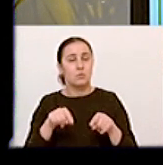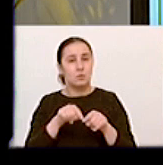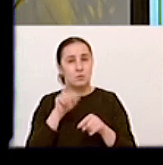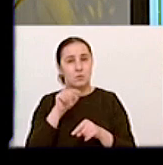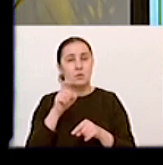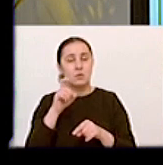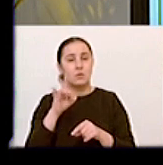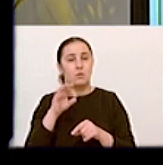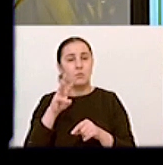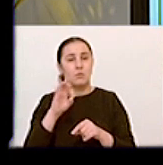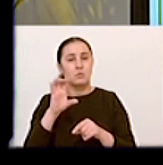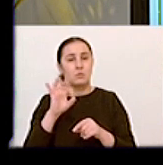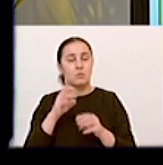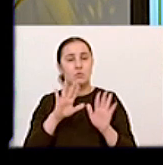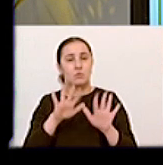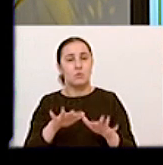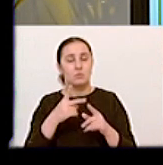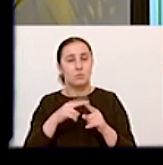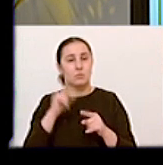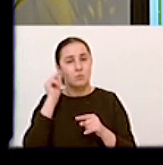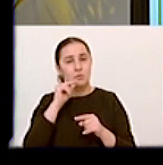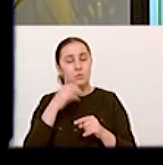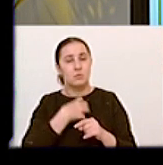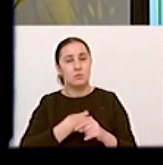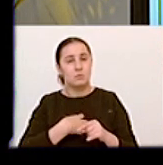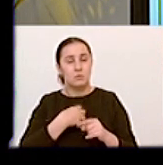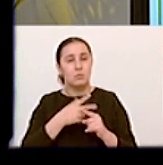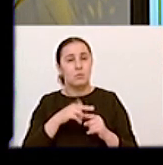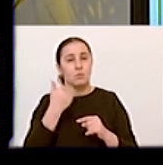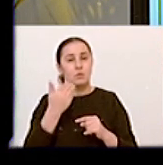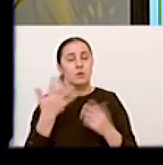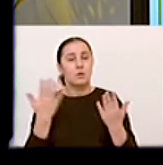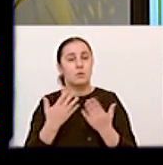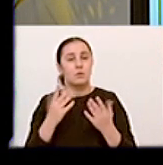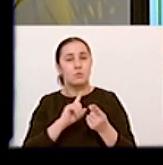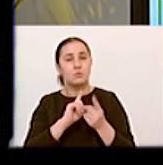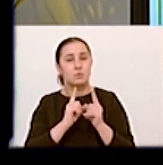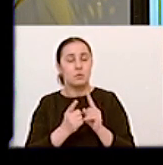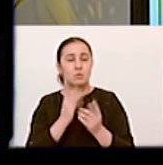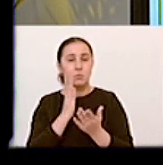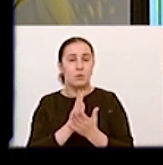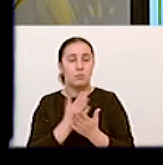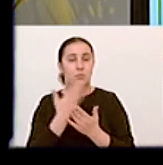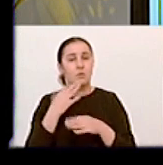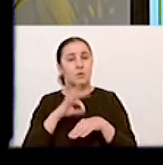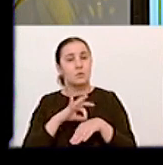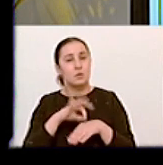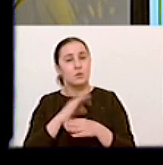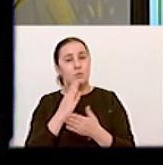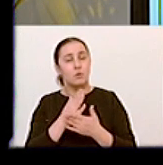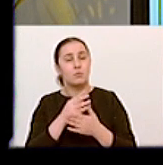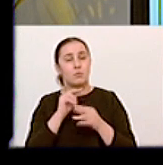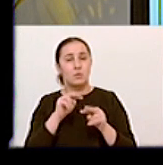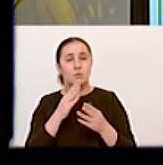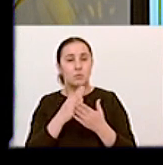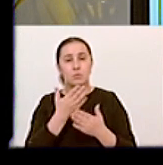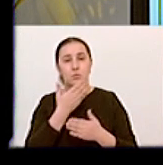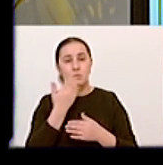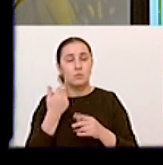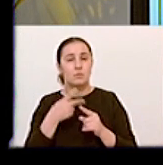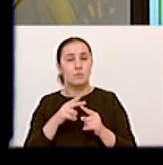birgalikda xromosomalarning joylashuvini o'rganish asosida ularda qandaydir o'zgarish bormi, kasallik belgilari kuzatiladimi,